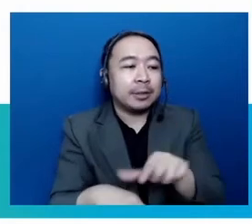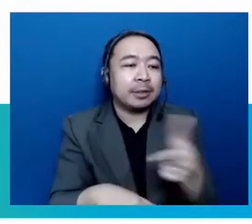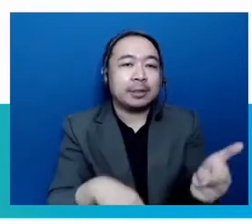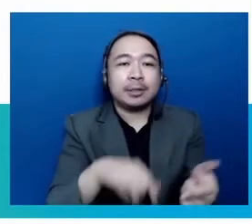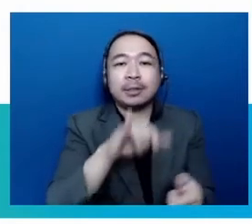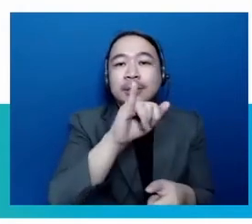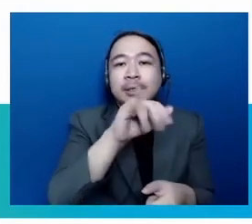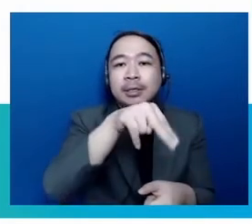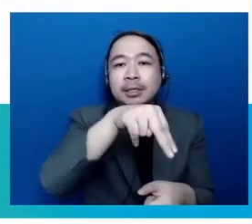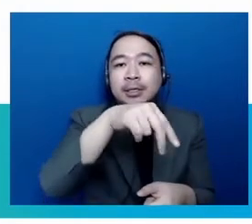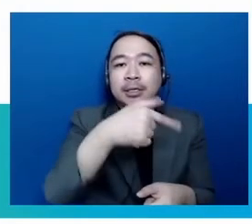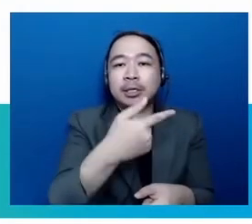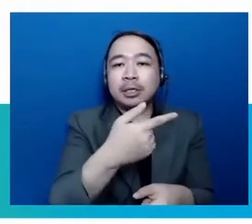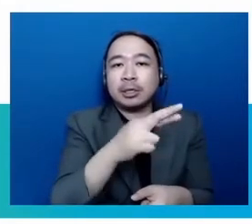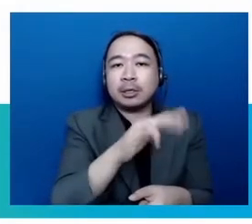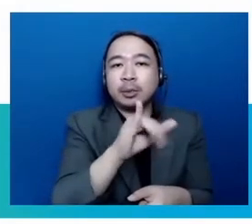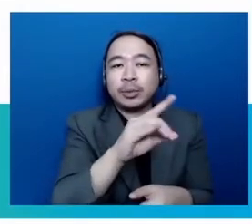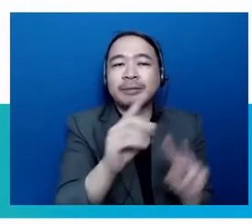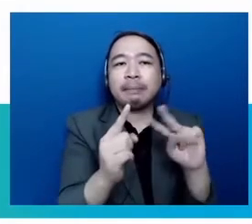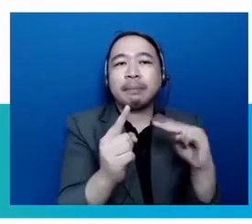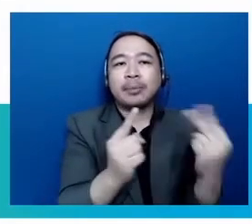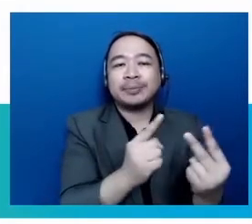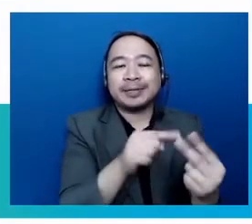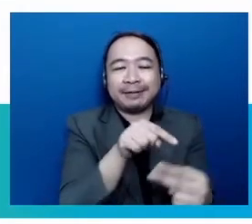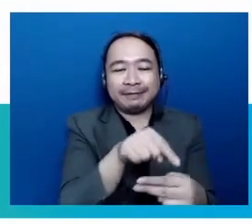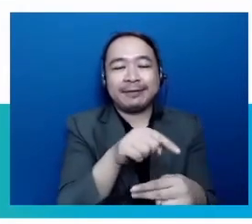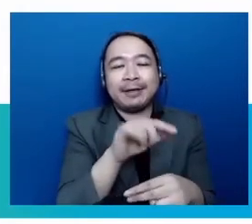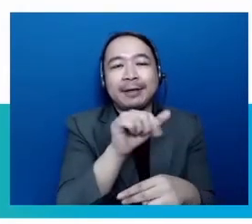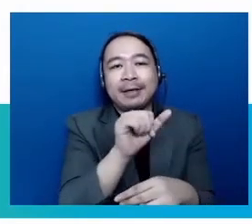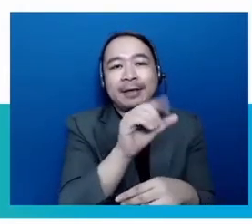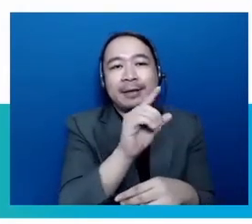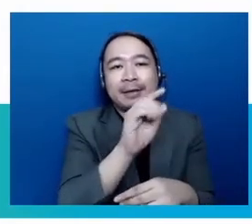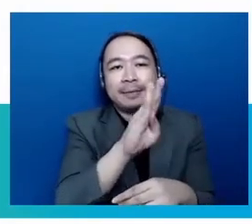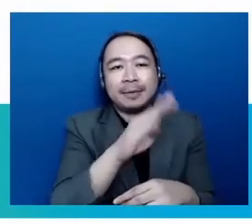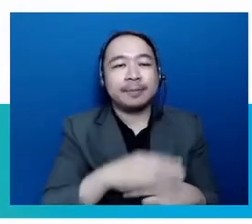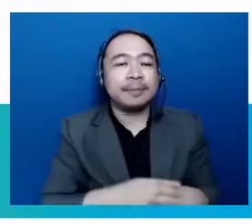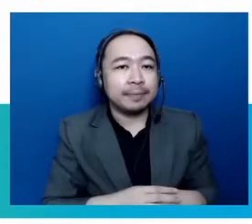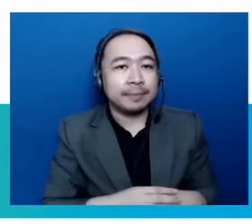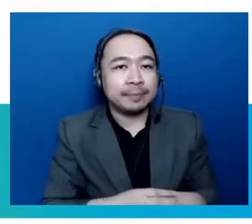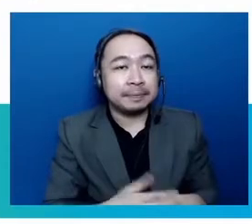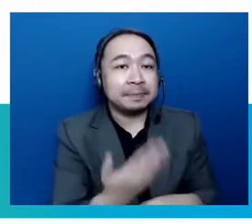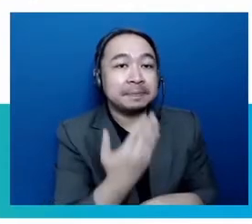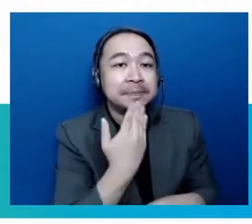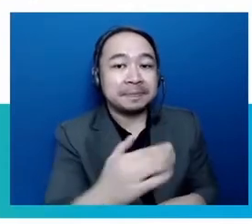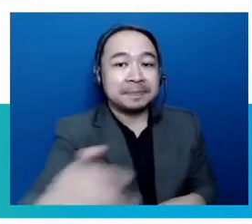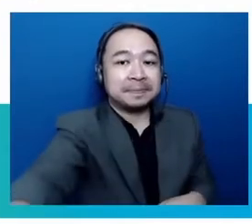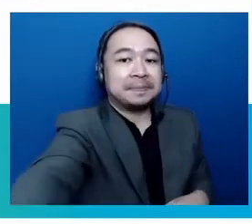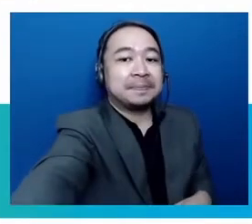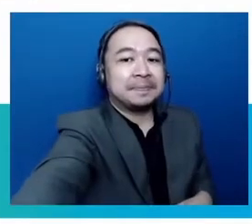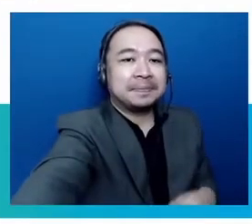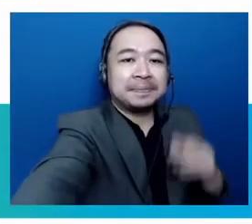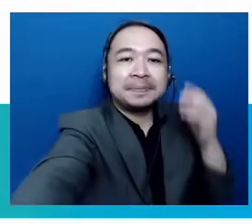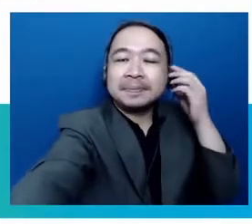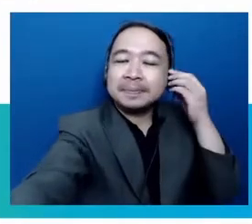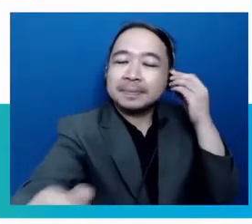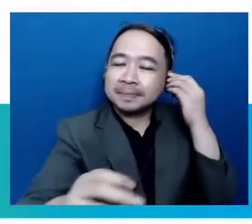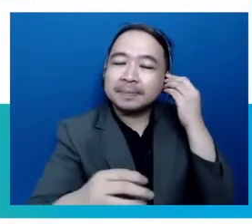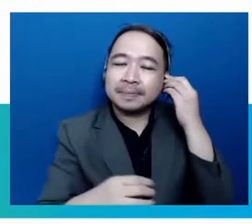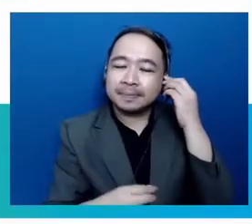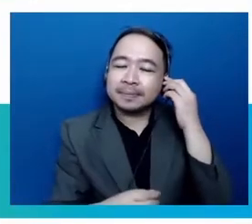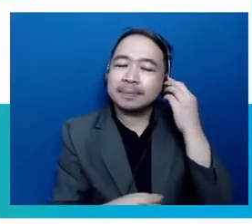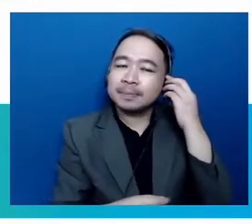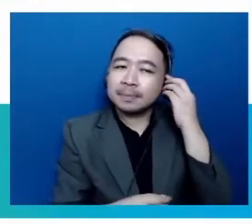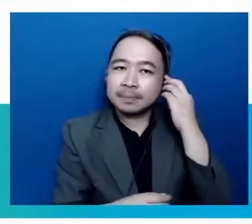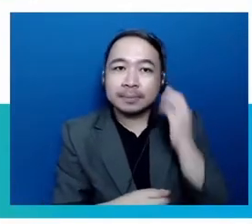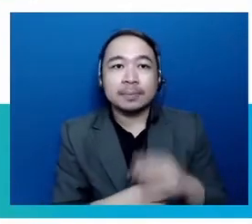Over to you, Christian. Thank you, Natalie. Thank you, Natalie. And do you hear me? Yes, I hear you perfectly. Yeah,